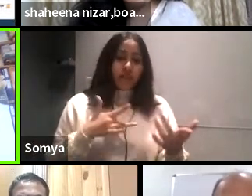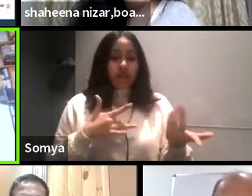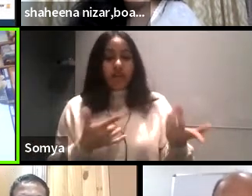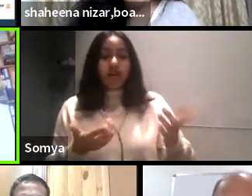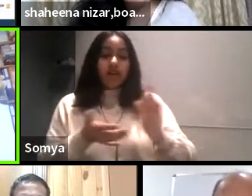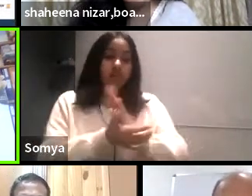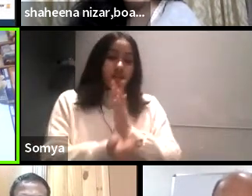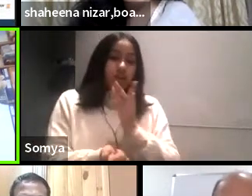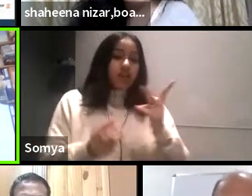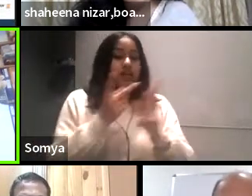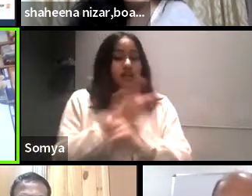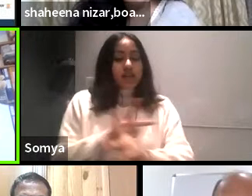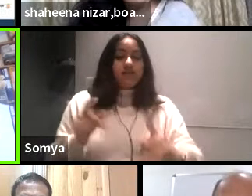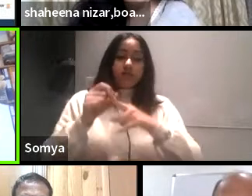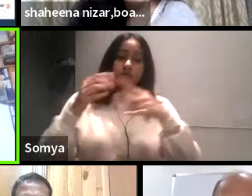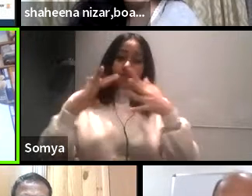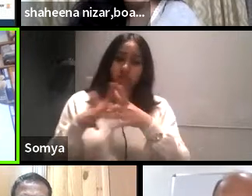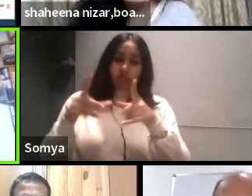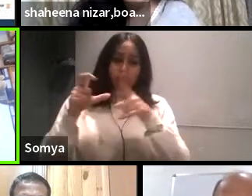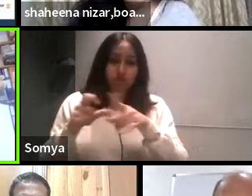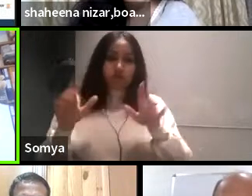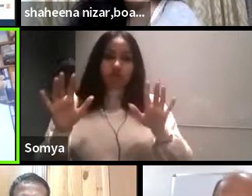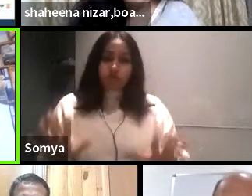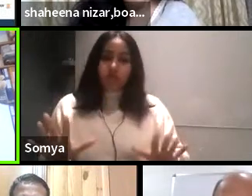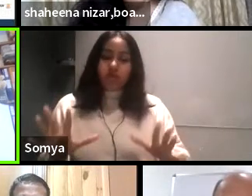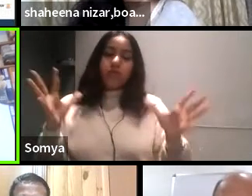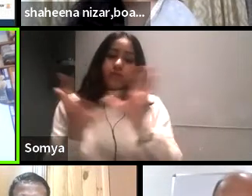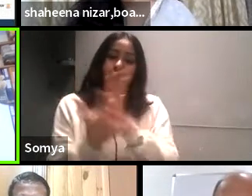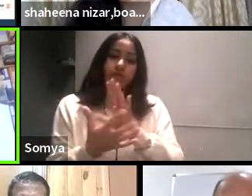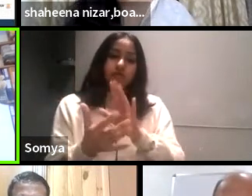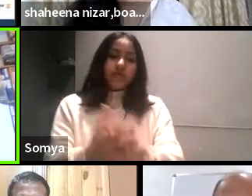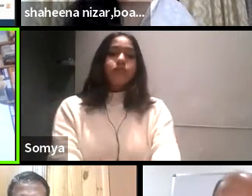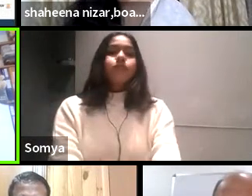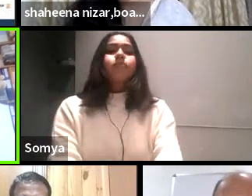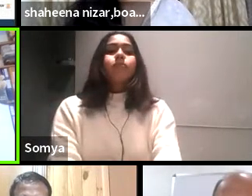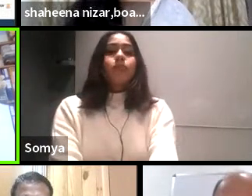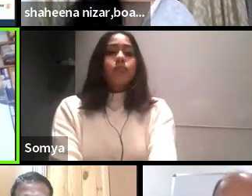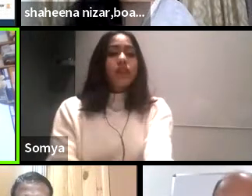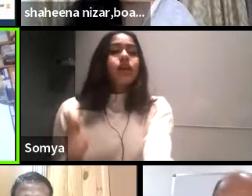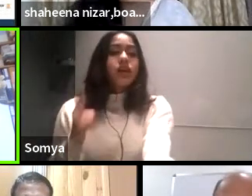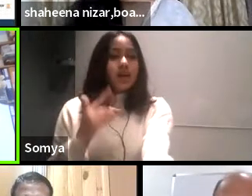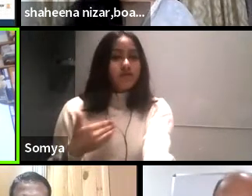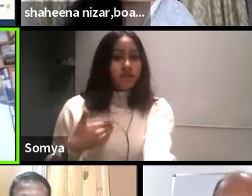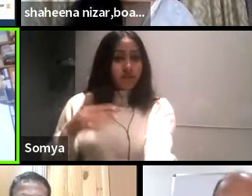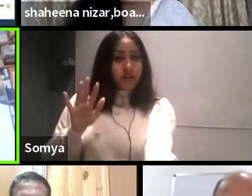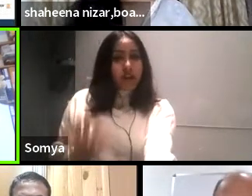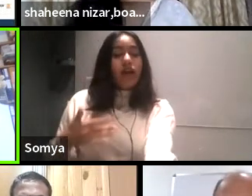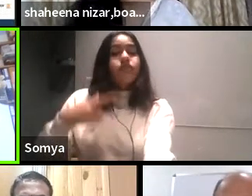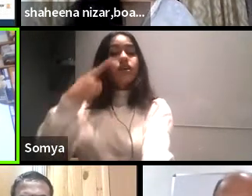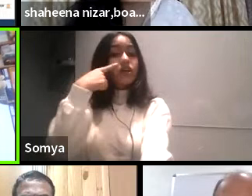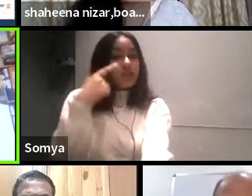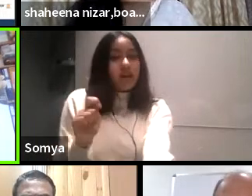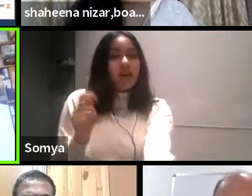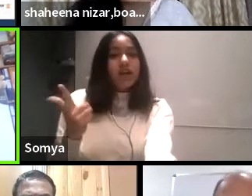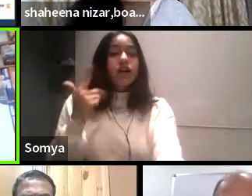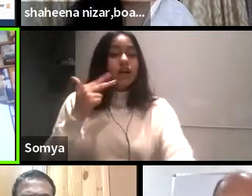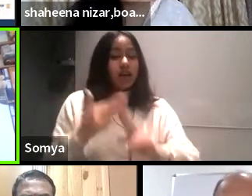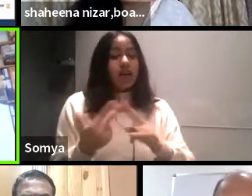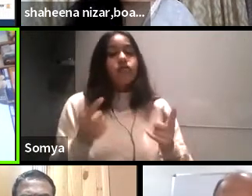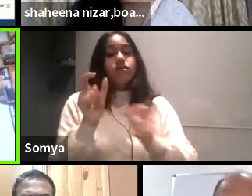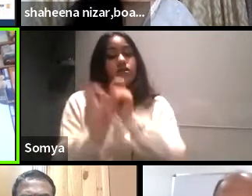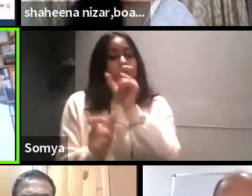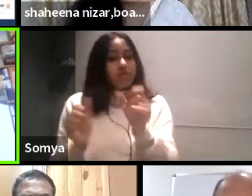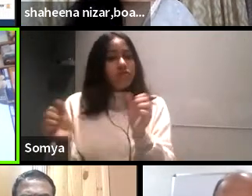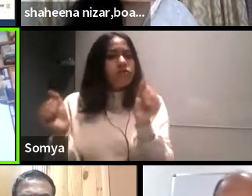talented, differently able people around the world. So I'm trying to get the differently able